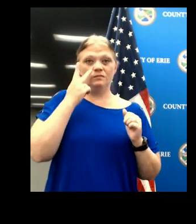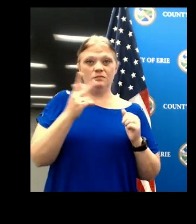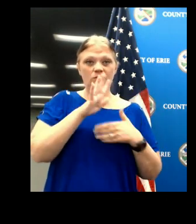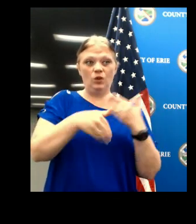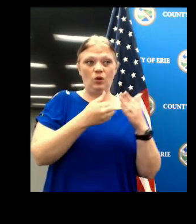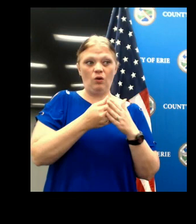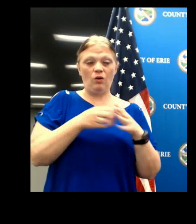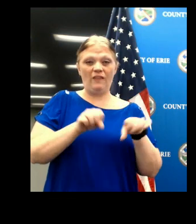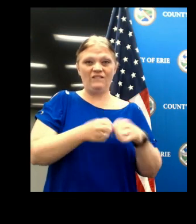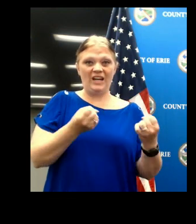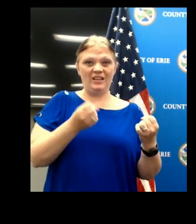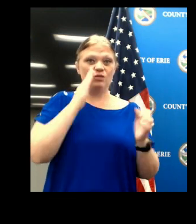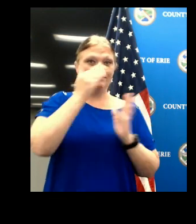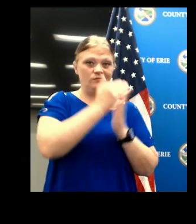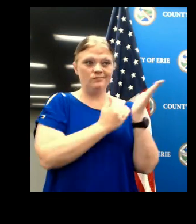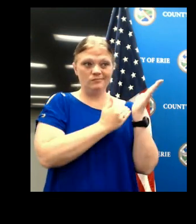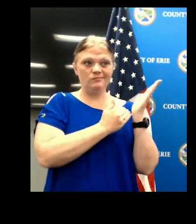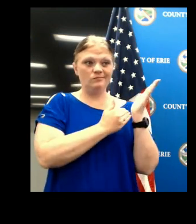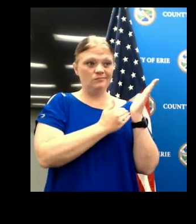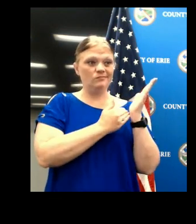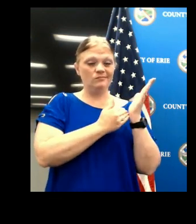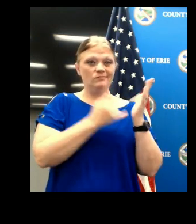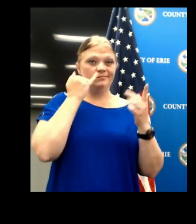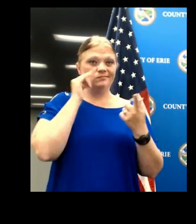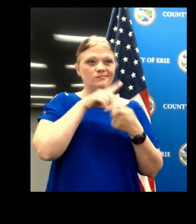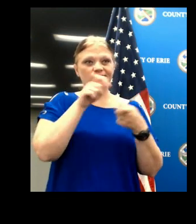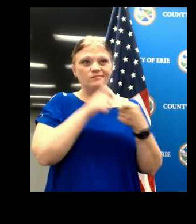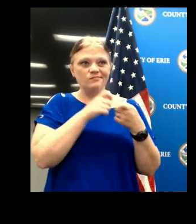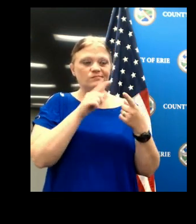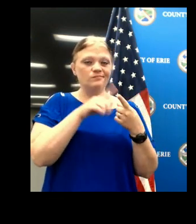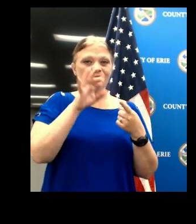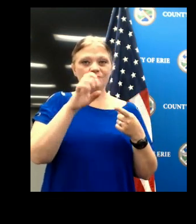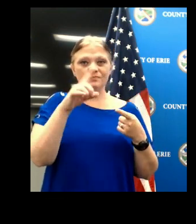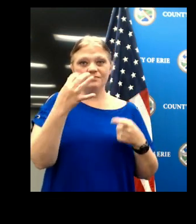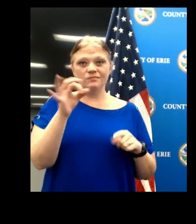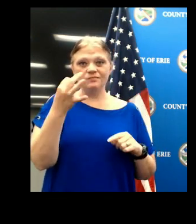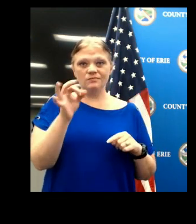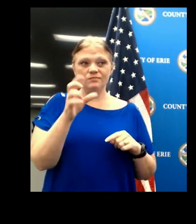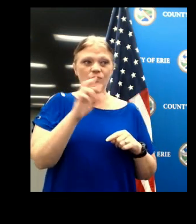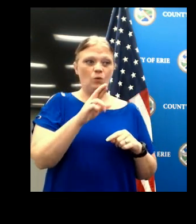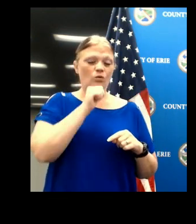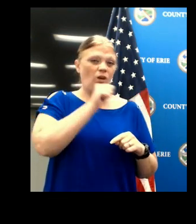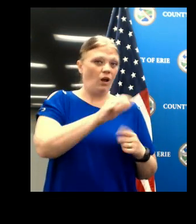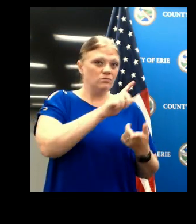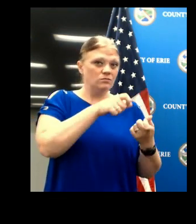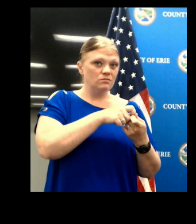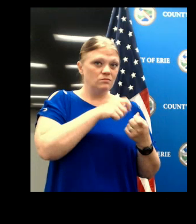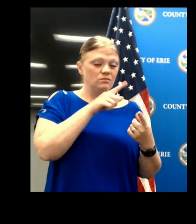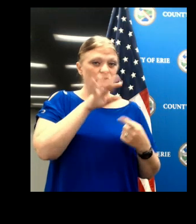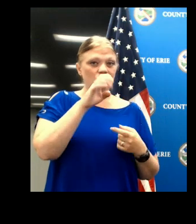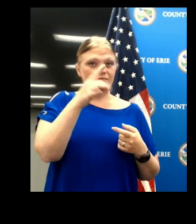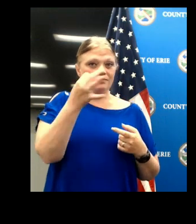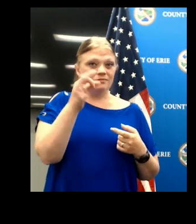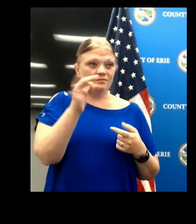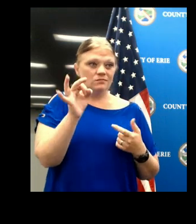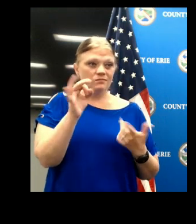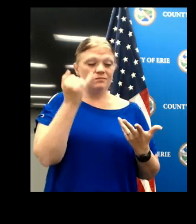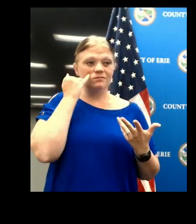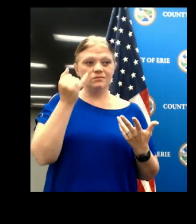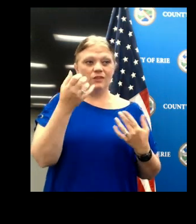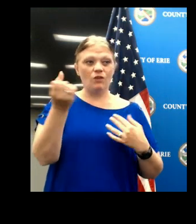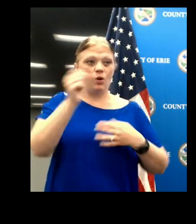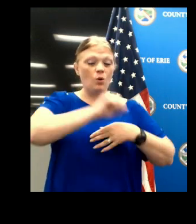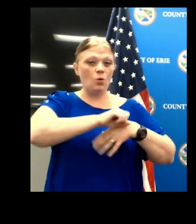all the violations will be listed, if they're specific to COVID-19 or not specific to COVID-19, and if there was a